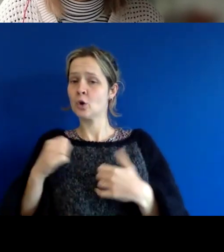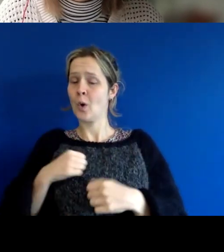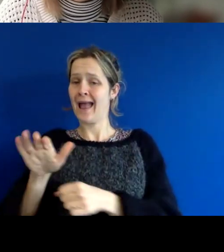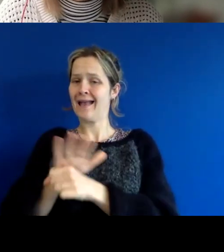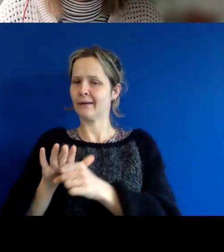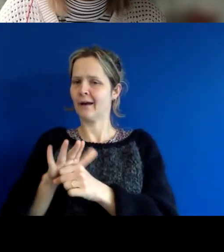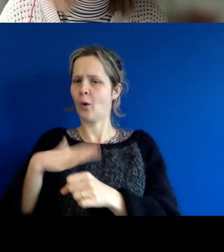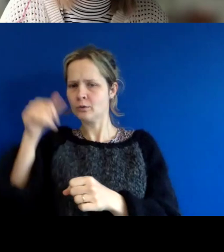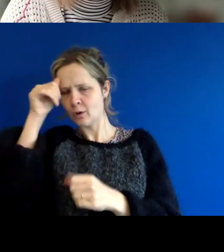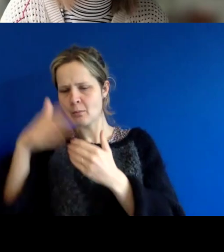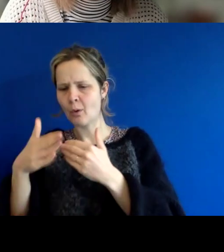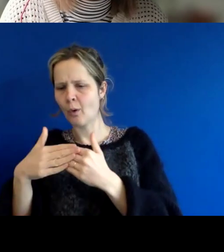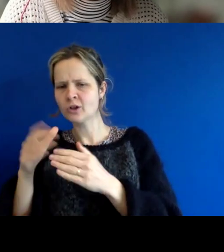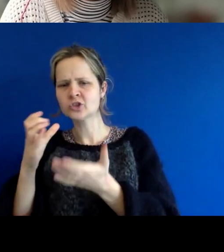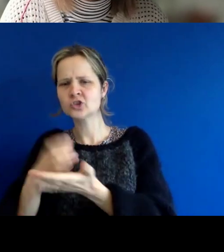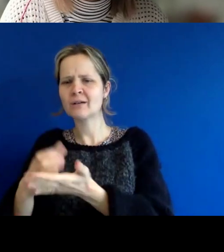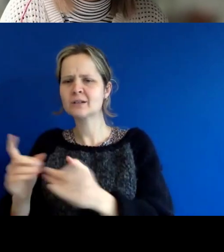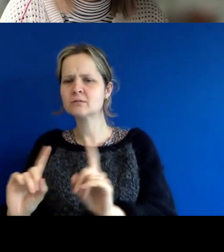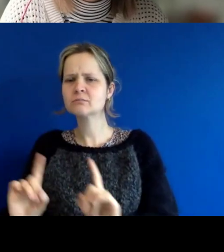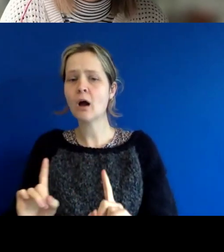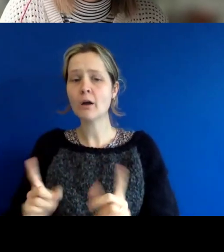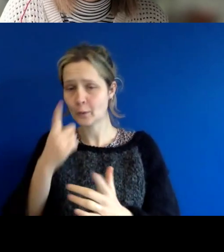start to interrogate and find out more information.